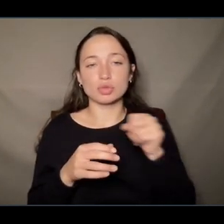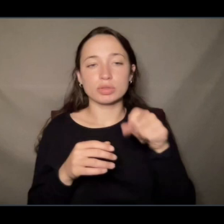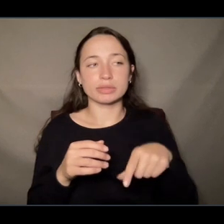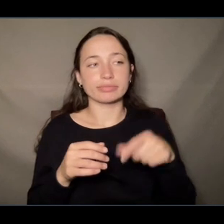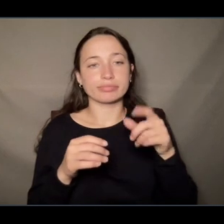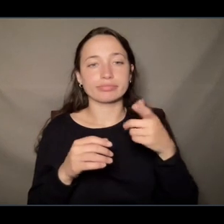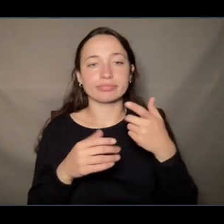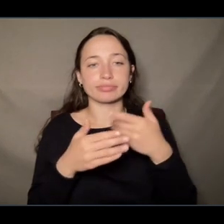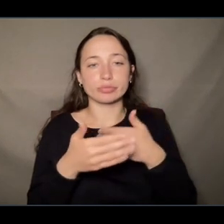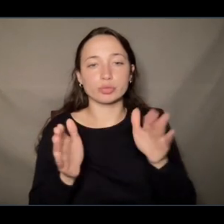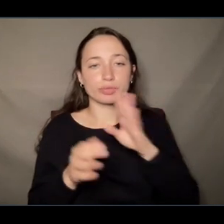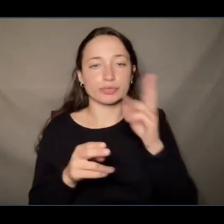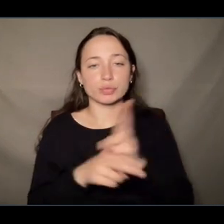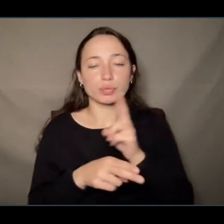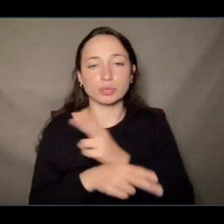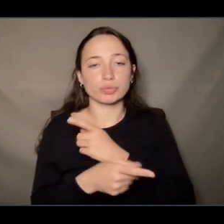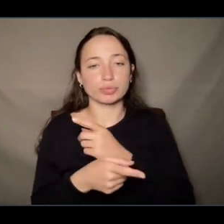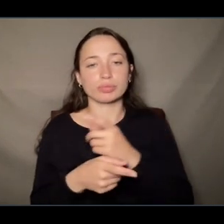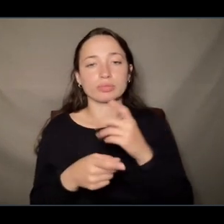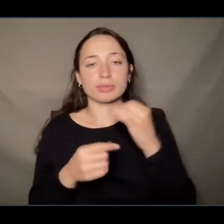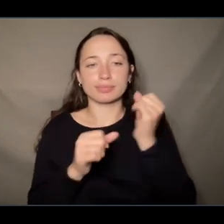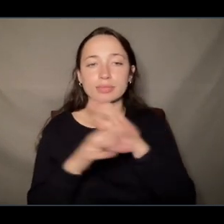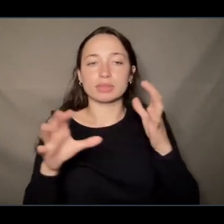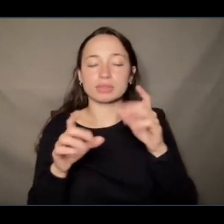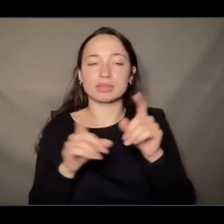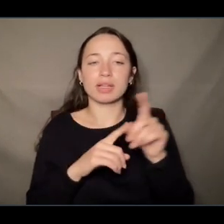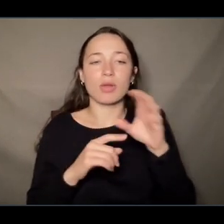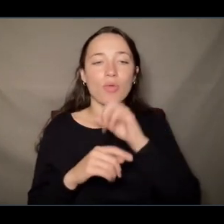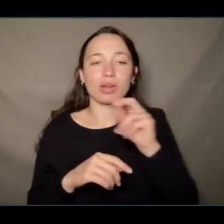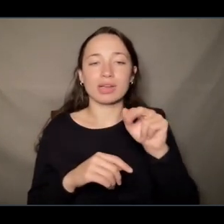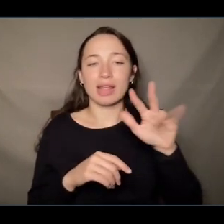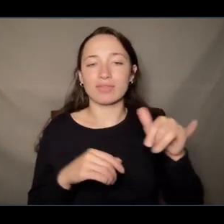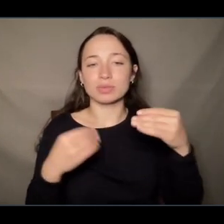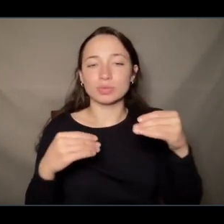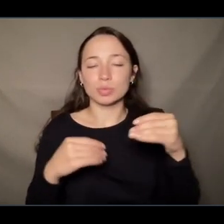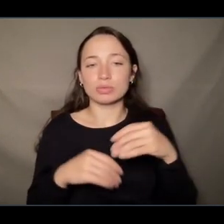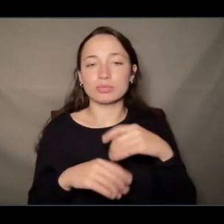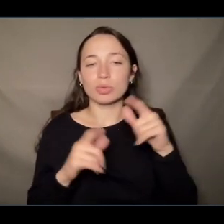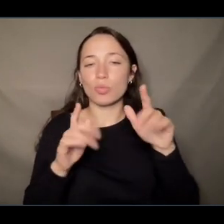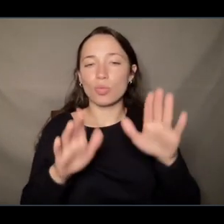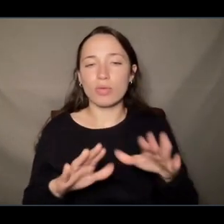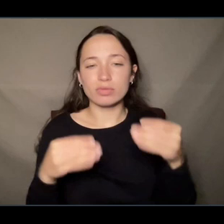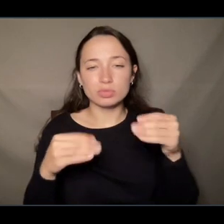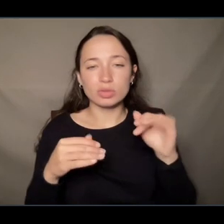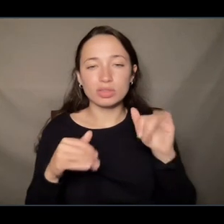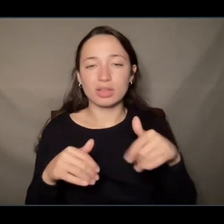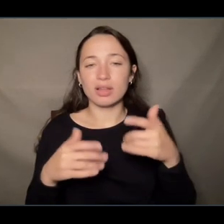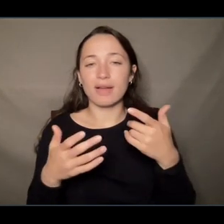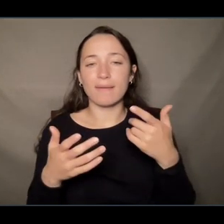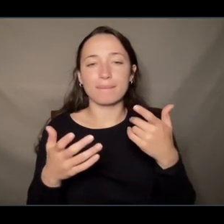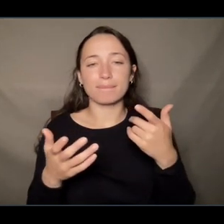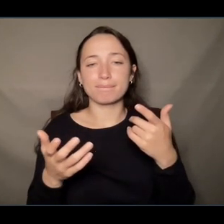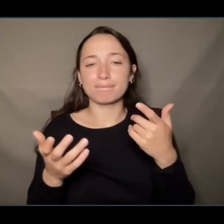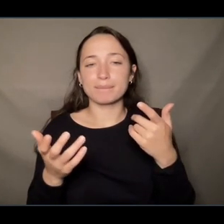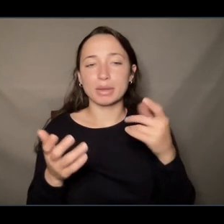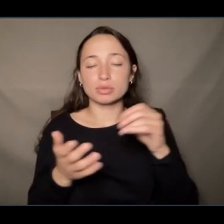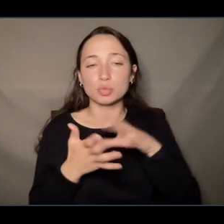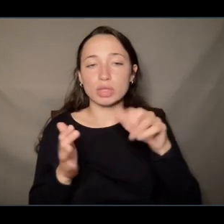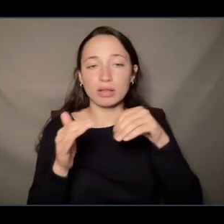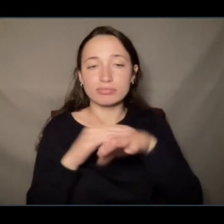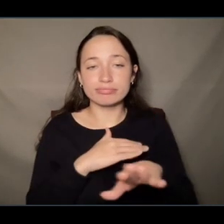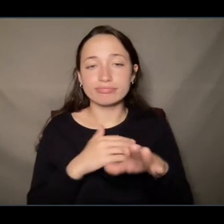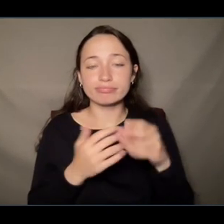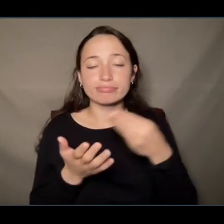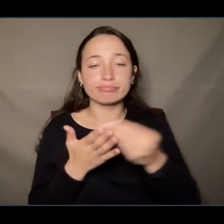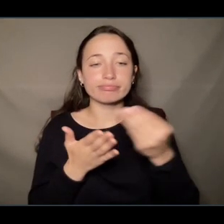took this unused room and imagined it like an Old Navy. So this wonderful store that a student could walk in